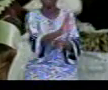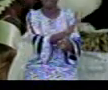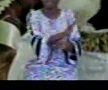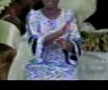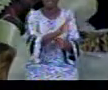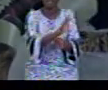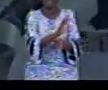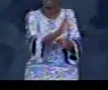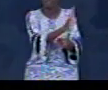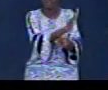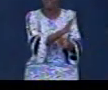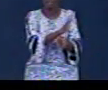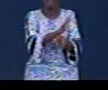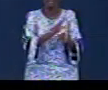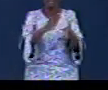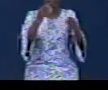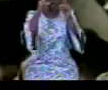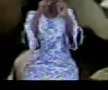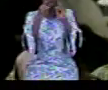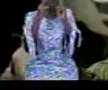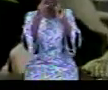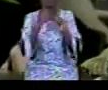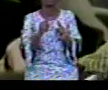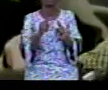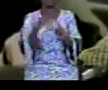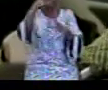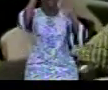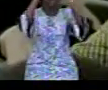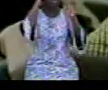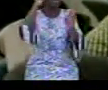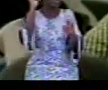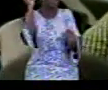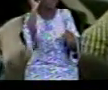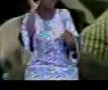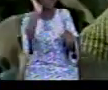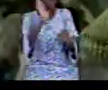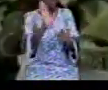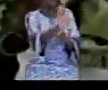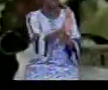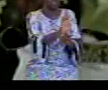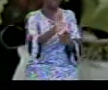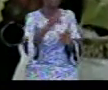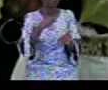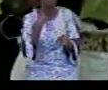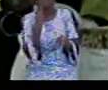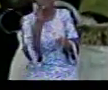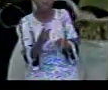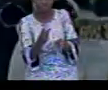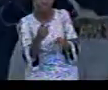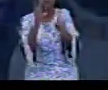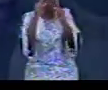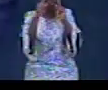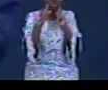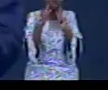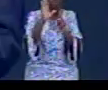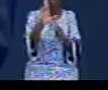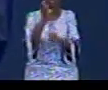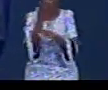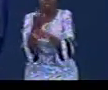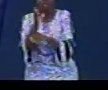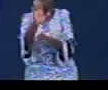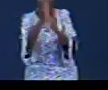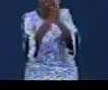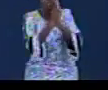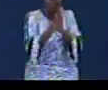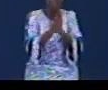will hear your cry. He will hear your voice. He will hear your petition. He will